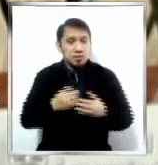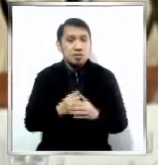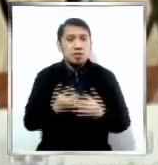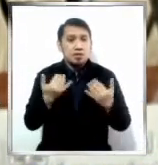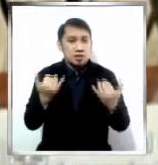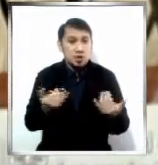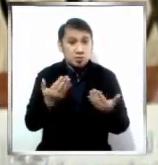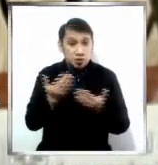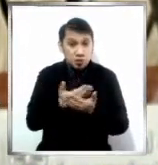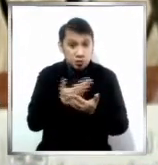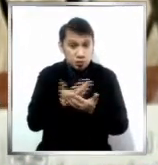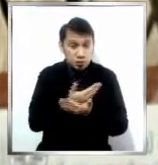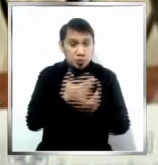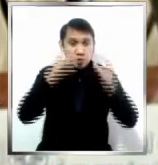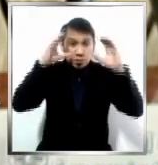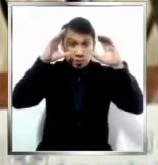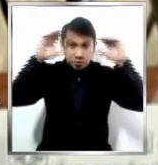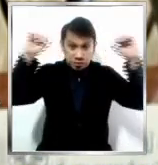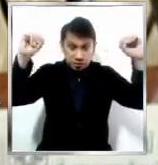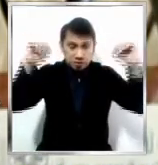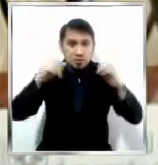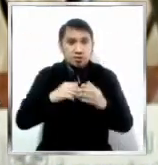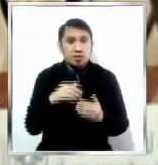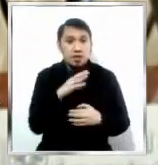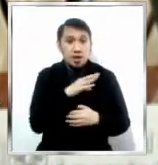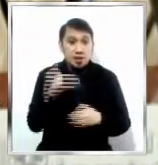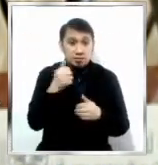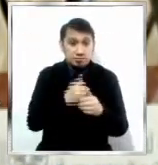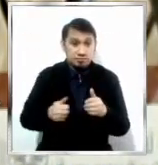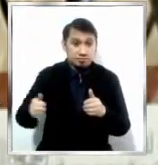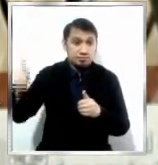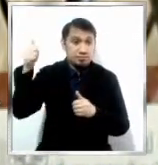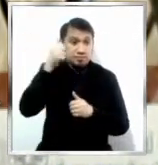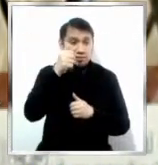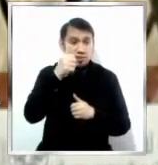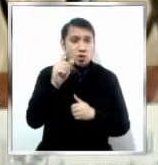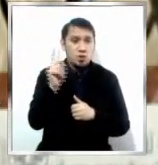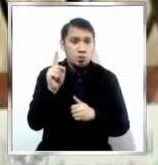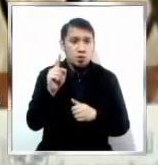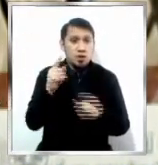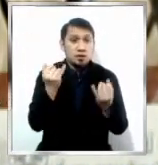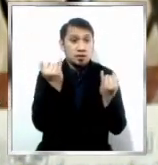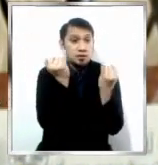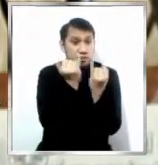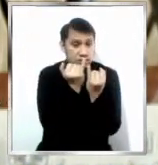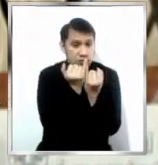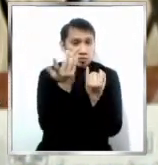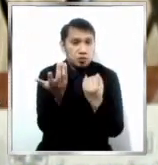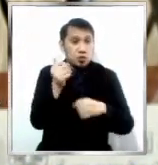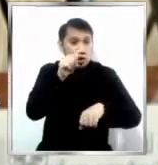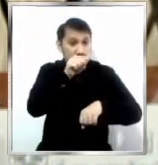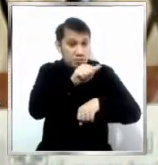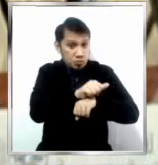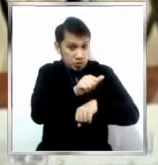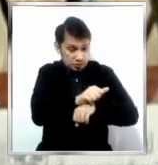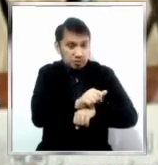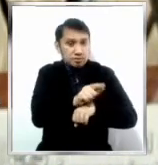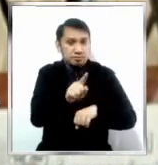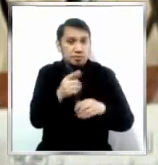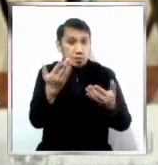and chief executive officer of PhilHealth, whom you appointed recently, was a